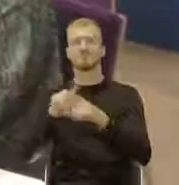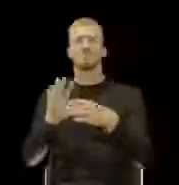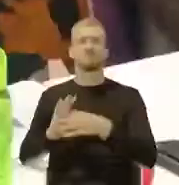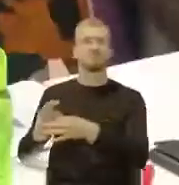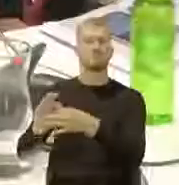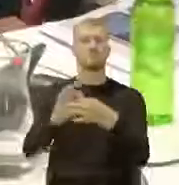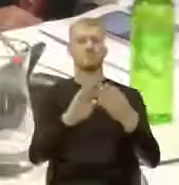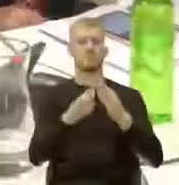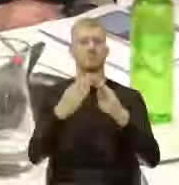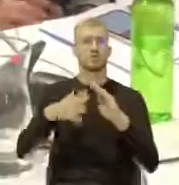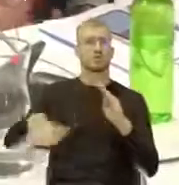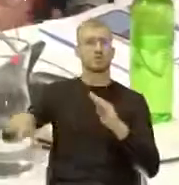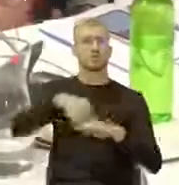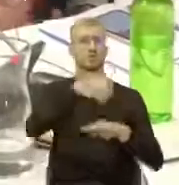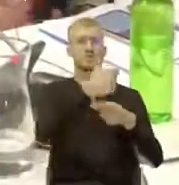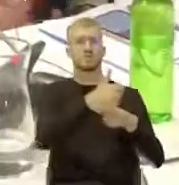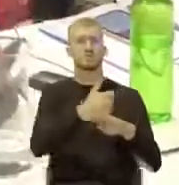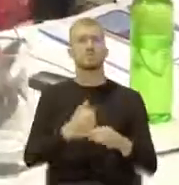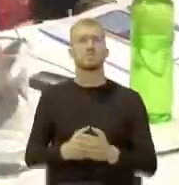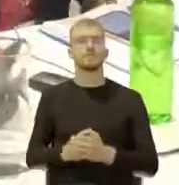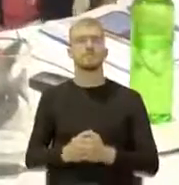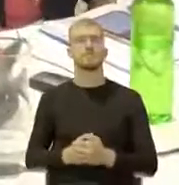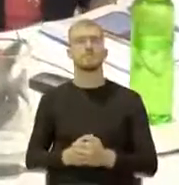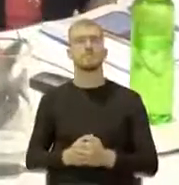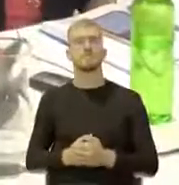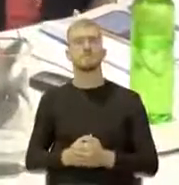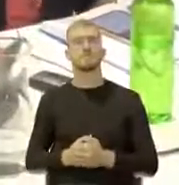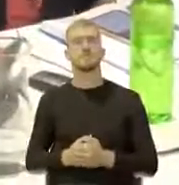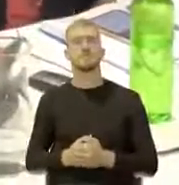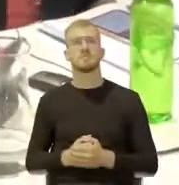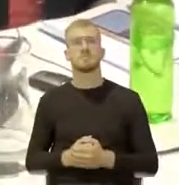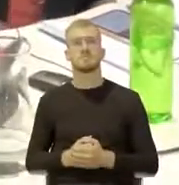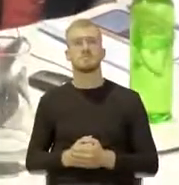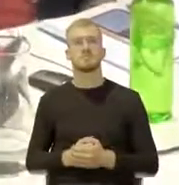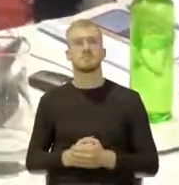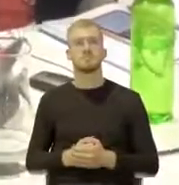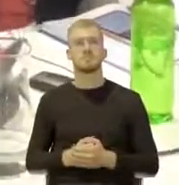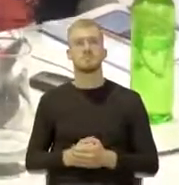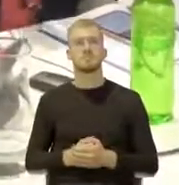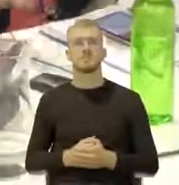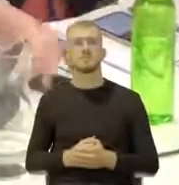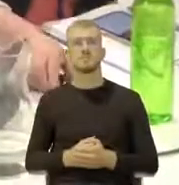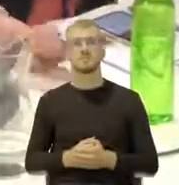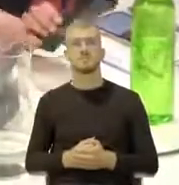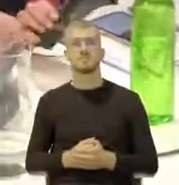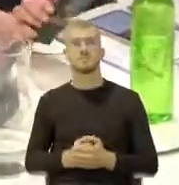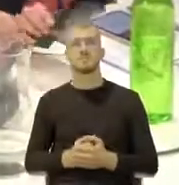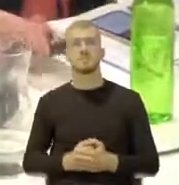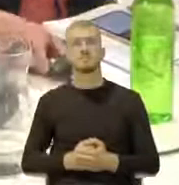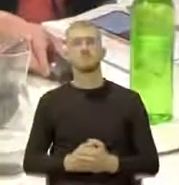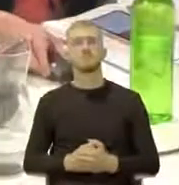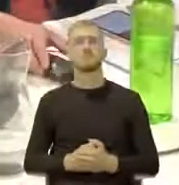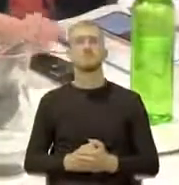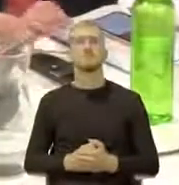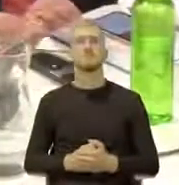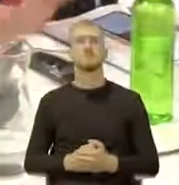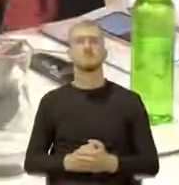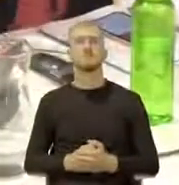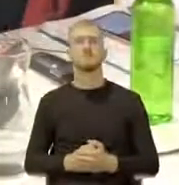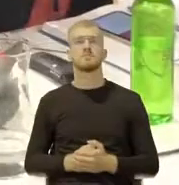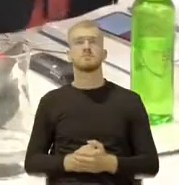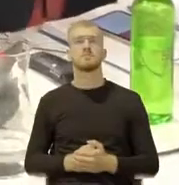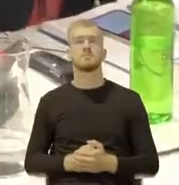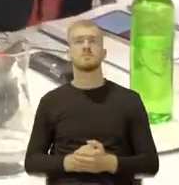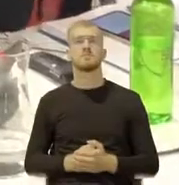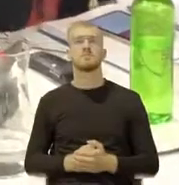Muchas gracias, por este espacio quiero decirles que es